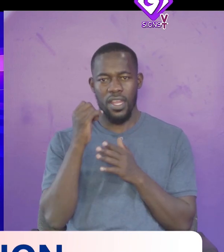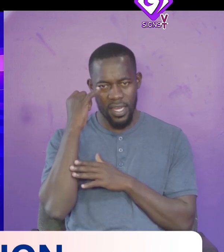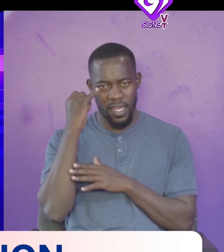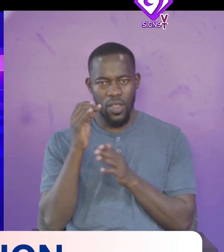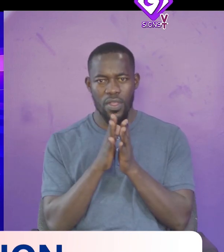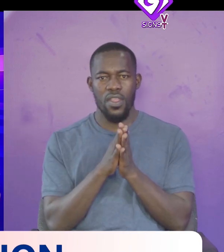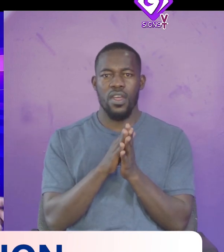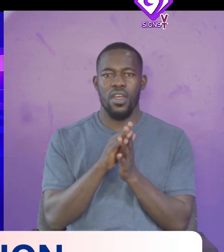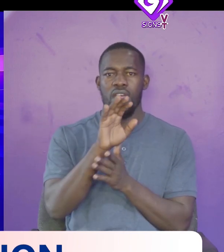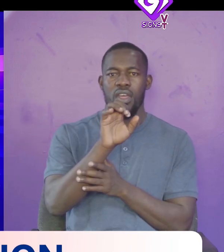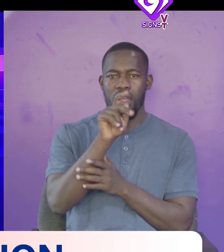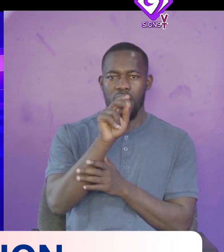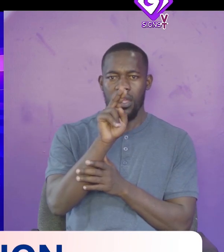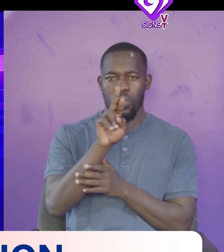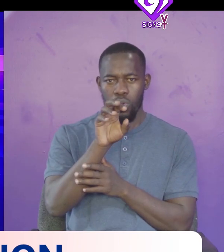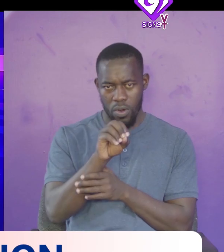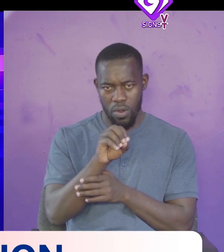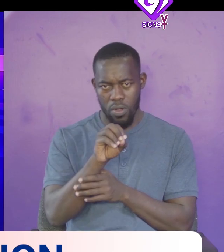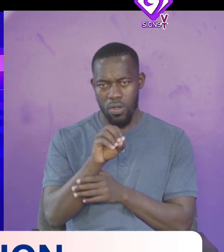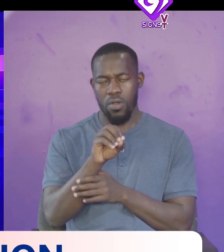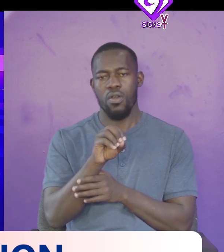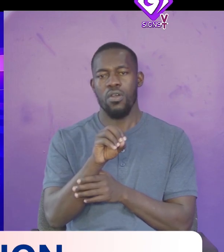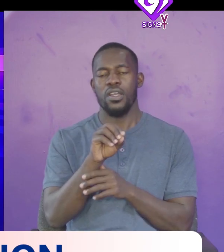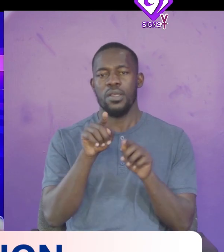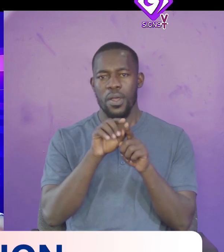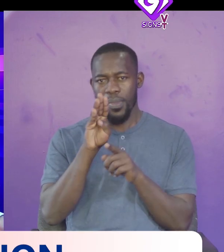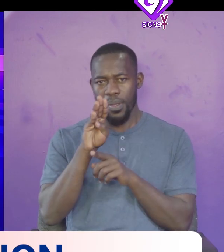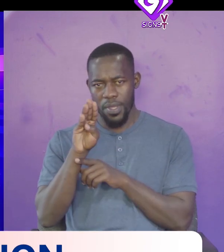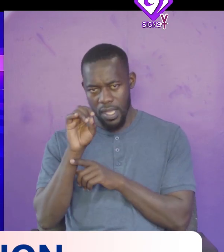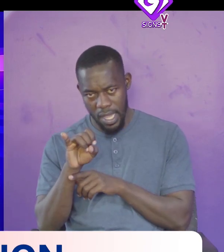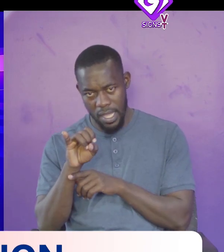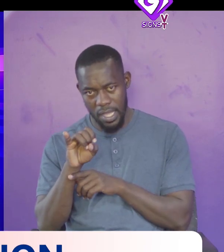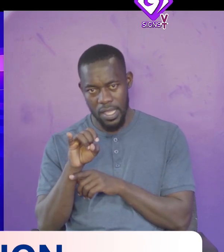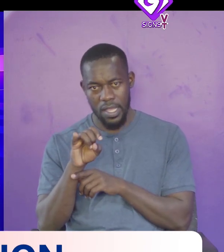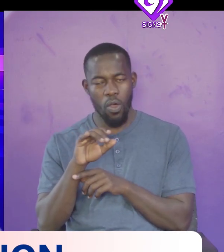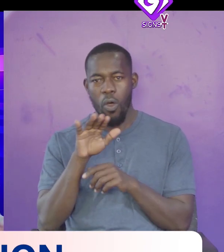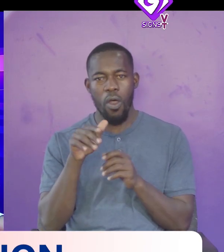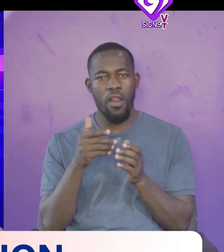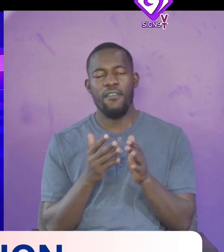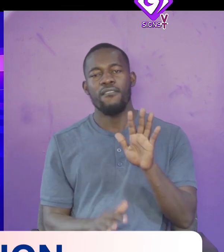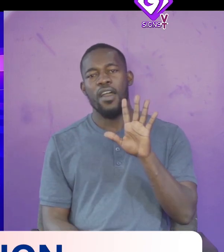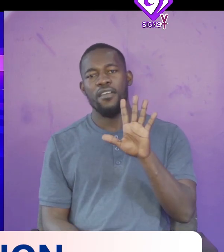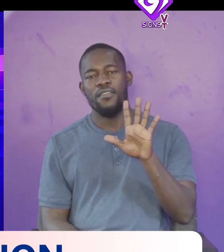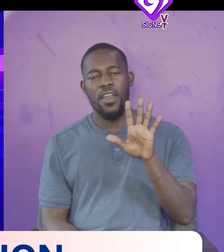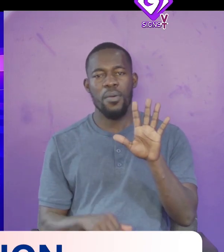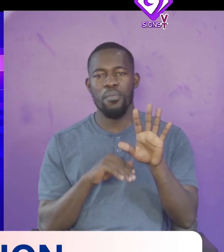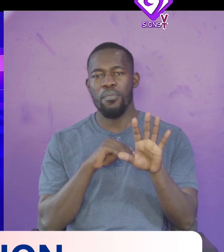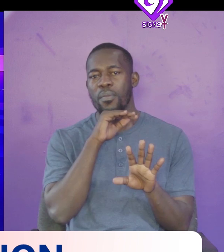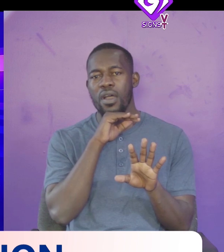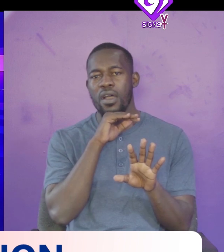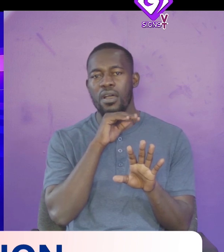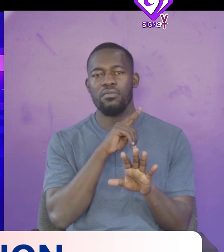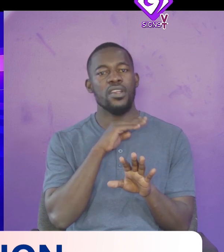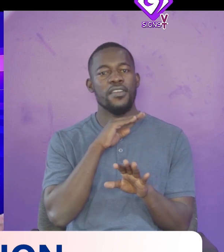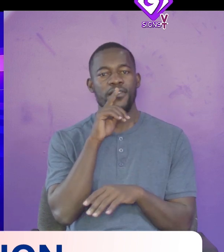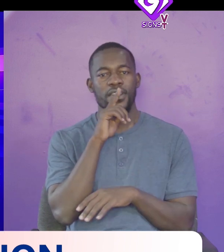Okot. Punguza Mzigo. And there was BBI. Yes. Of those 5, Raila Odinga, the late